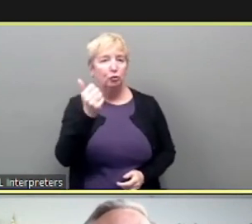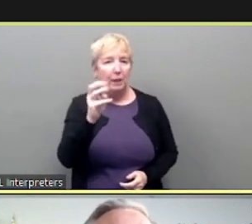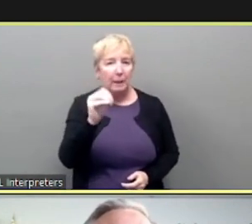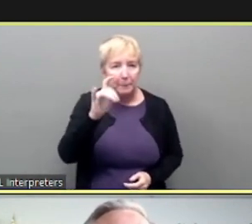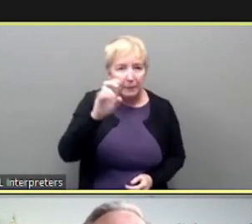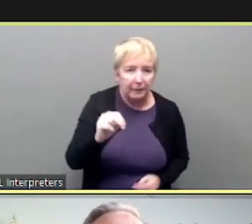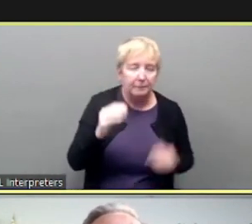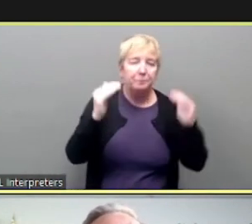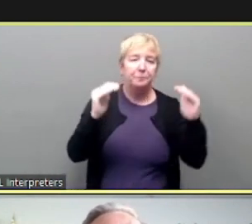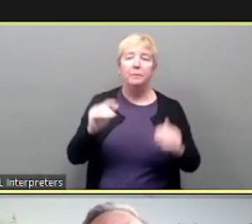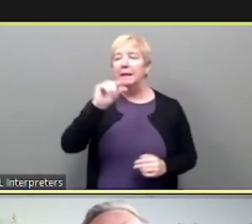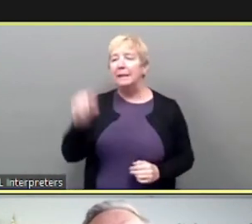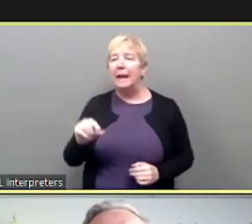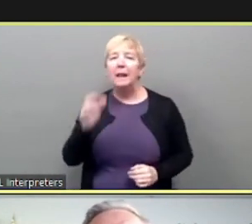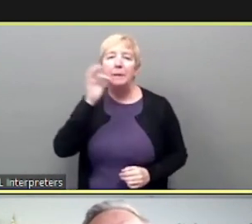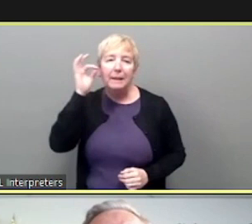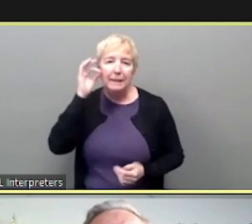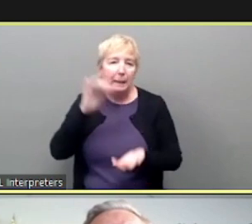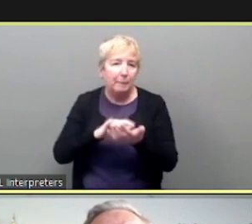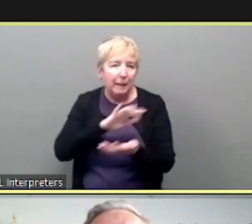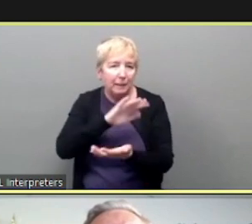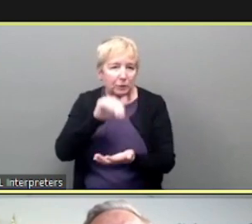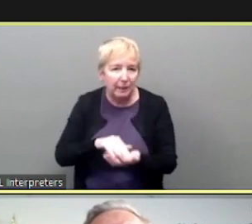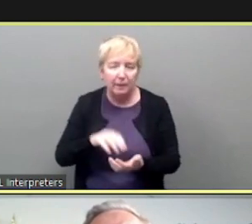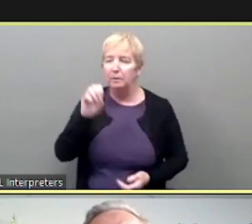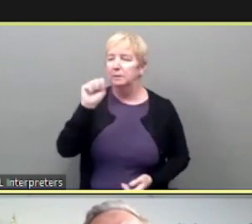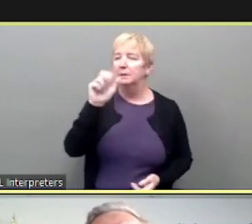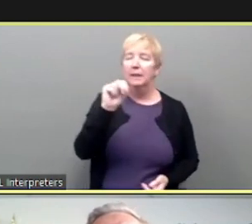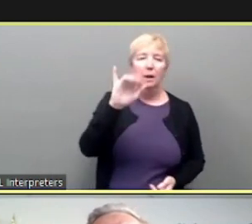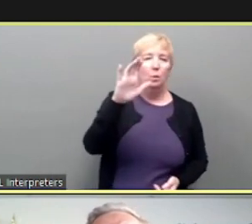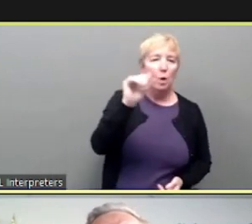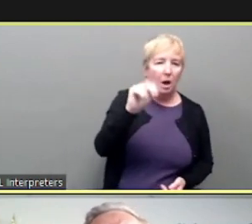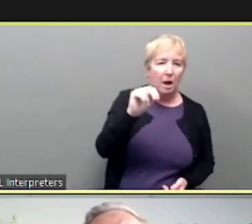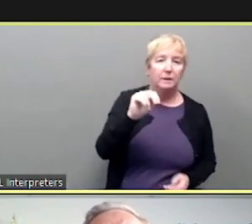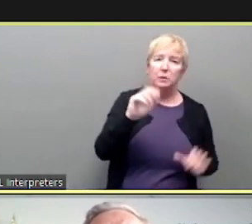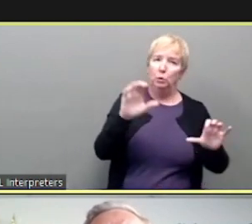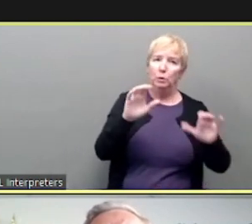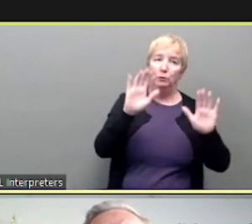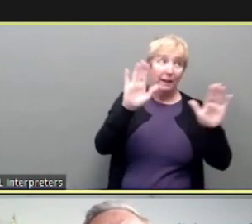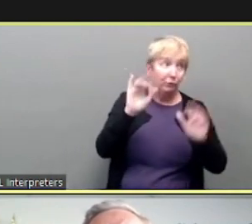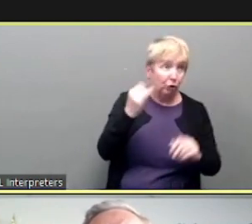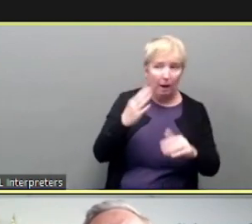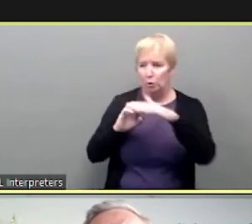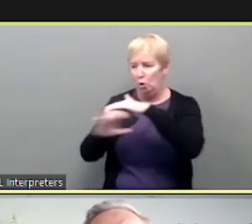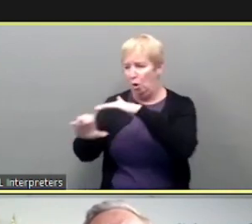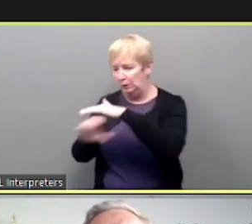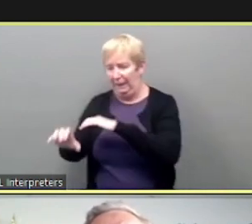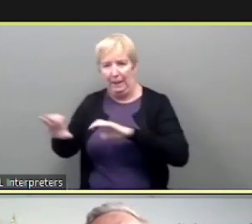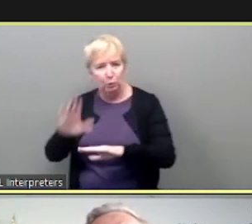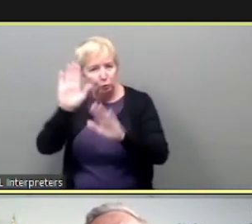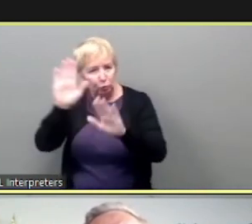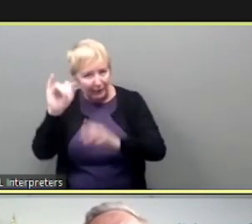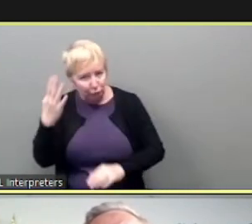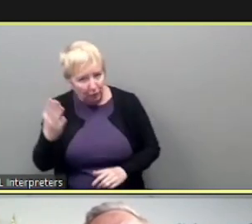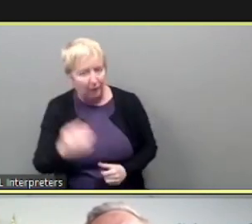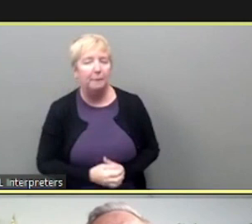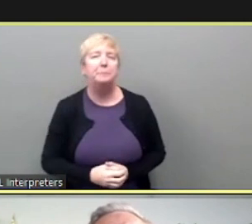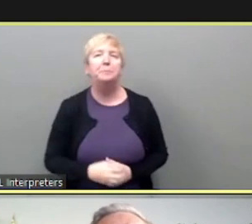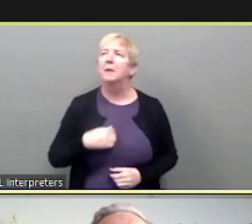San Juan, and Carlsbad, all doing a great job. You know, I know we might get a question today